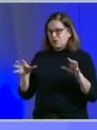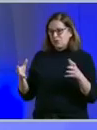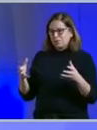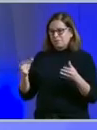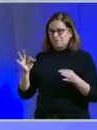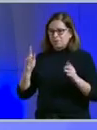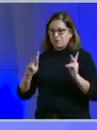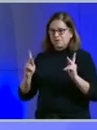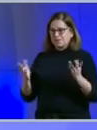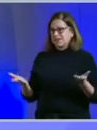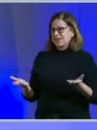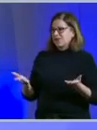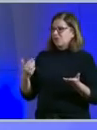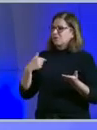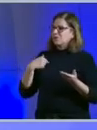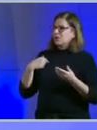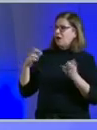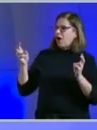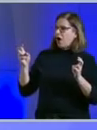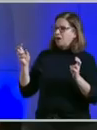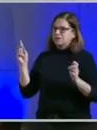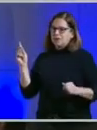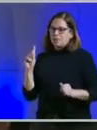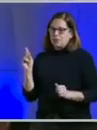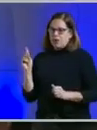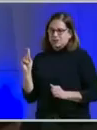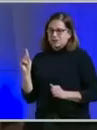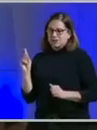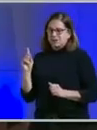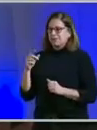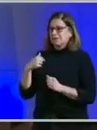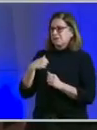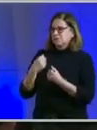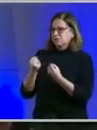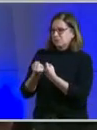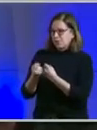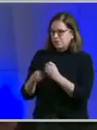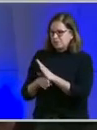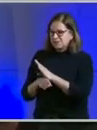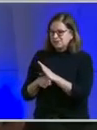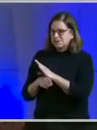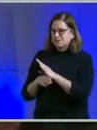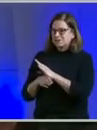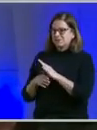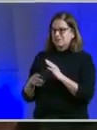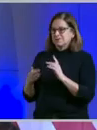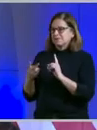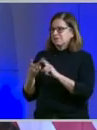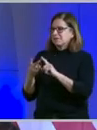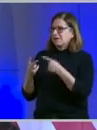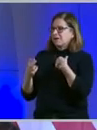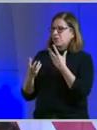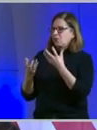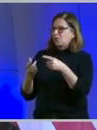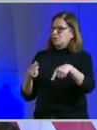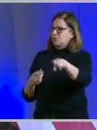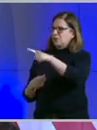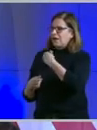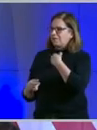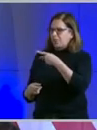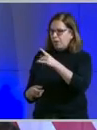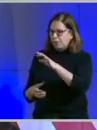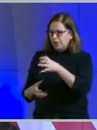The first order of business in the public realm is restoring public trust, stewardship,